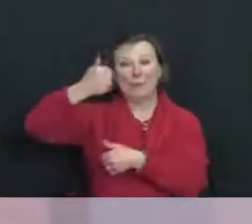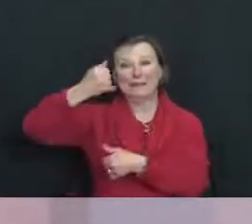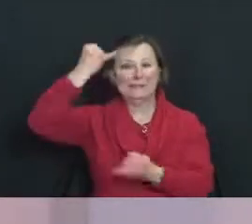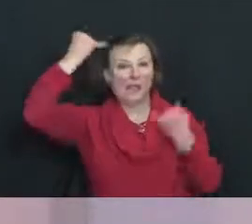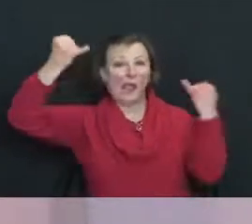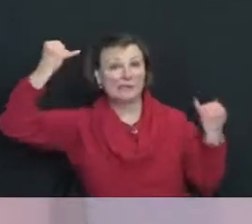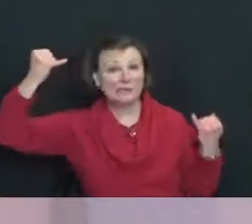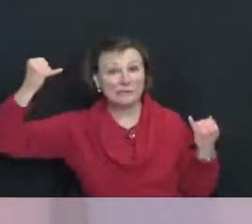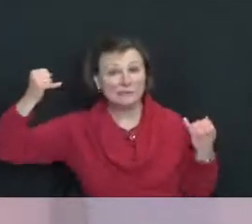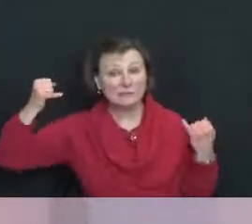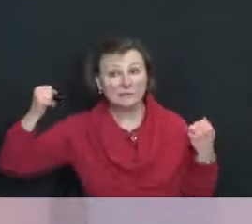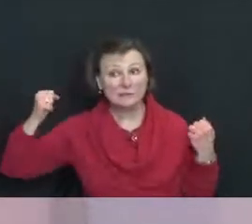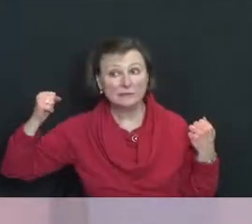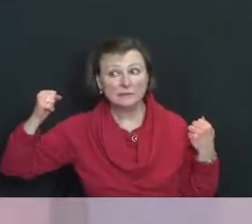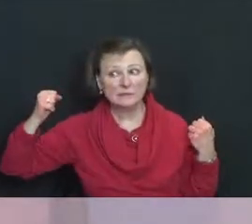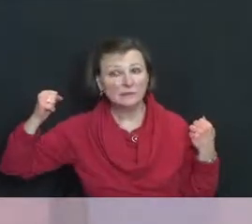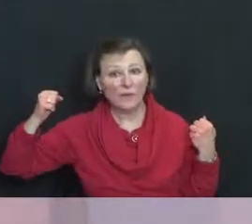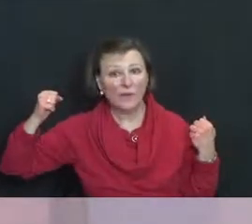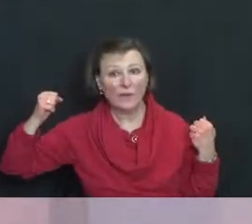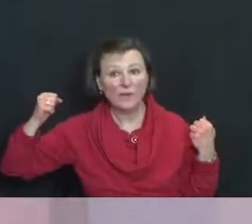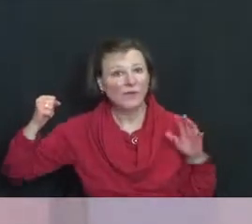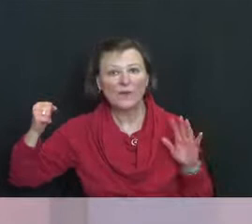ideas? No.